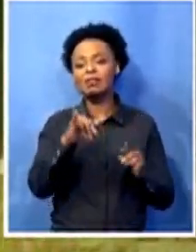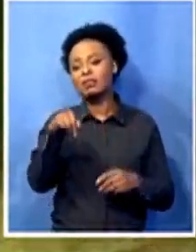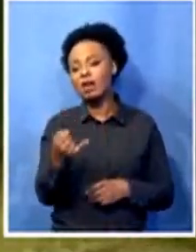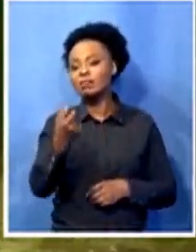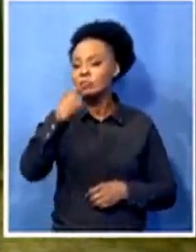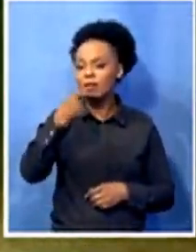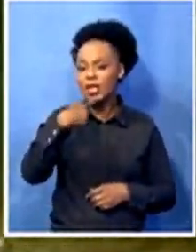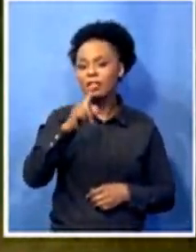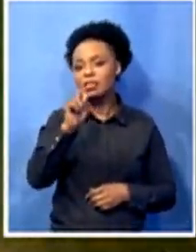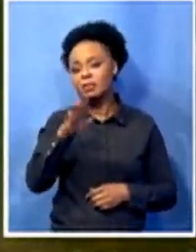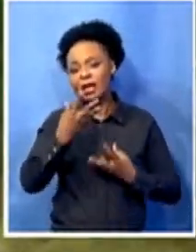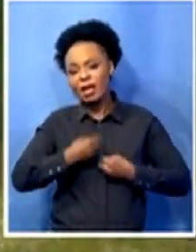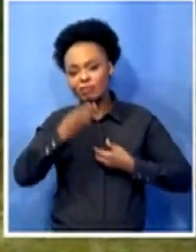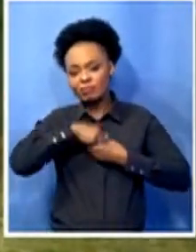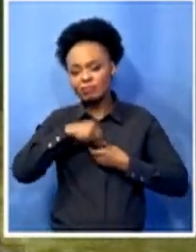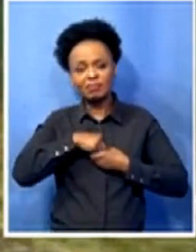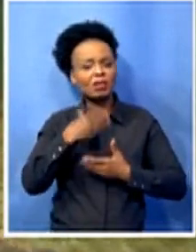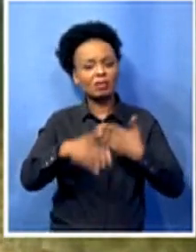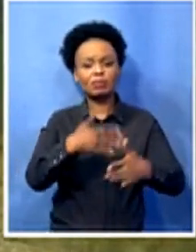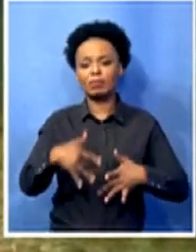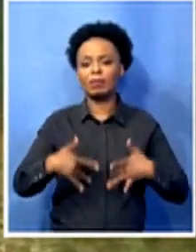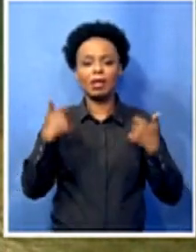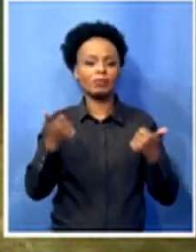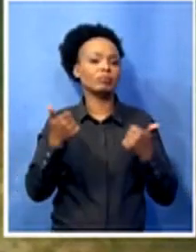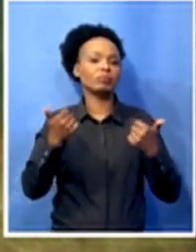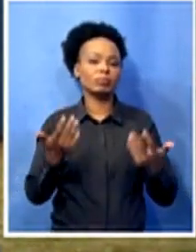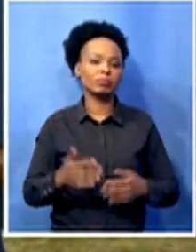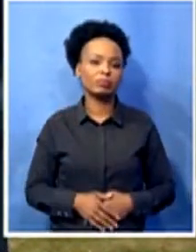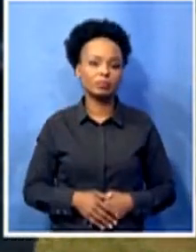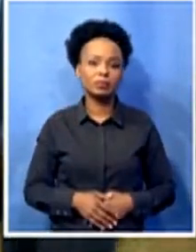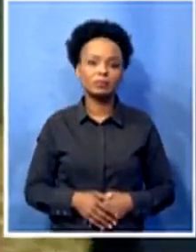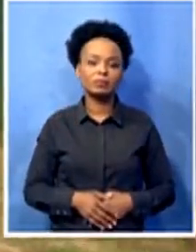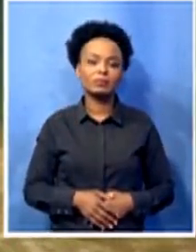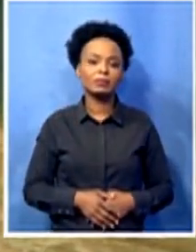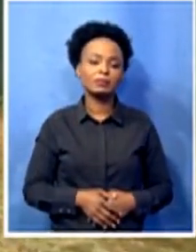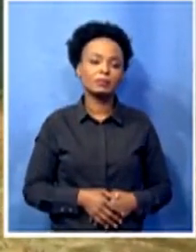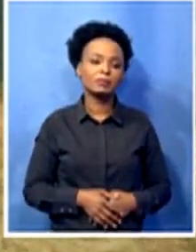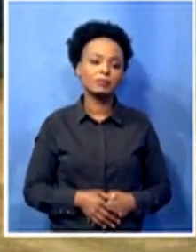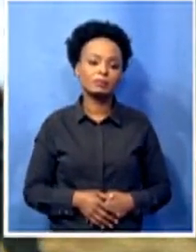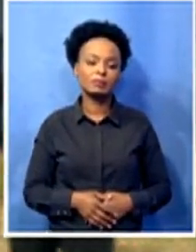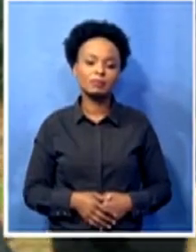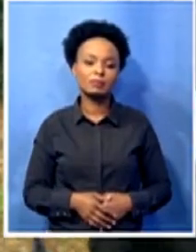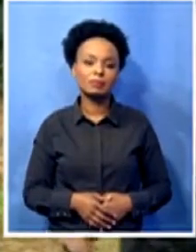going inside the venue where the world